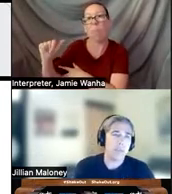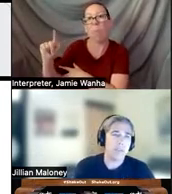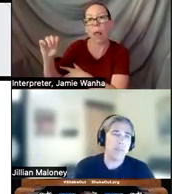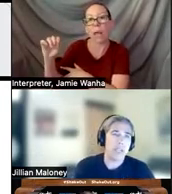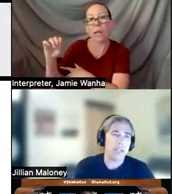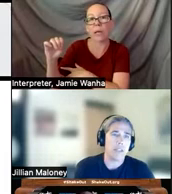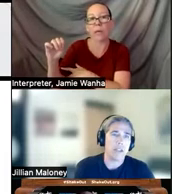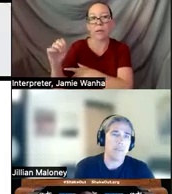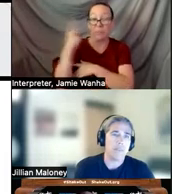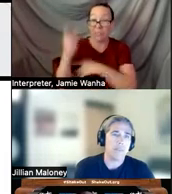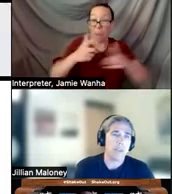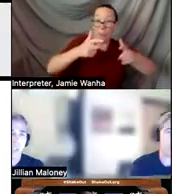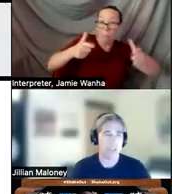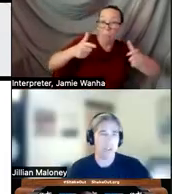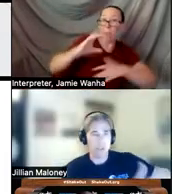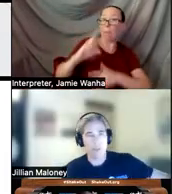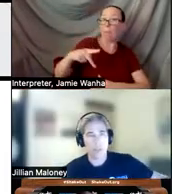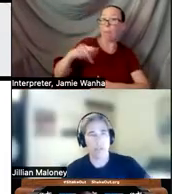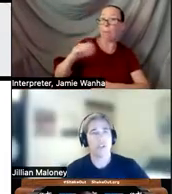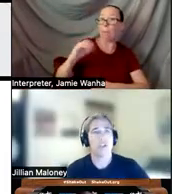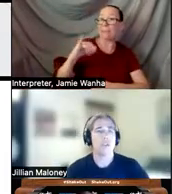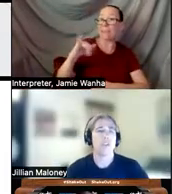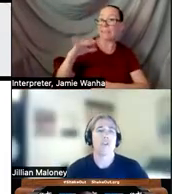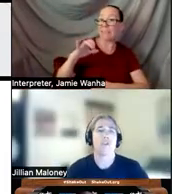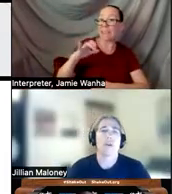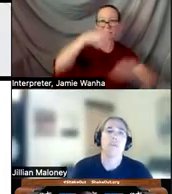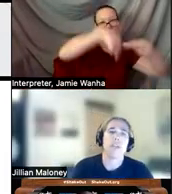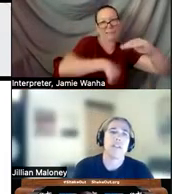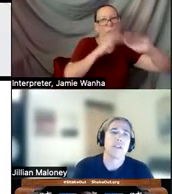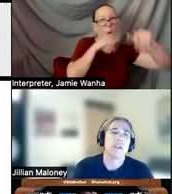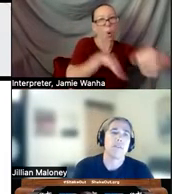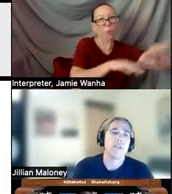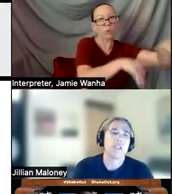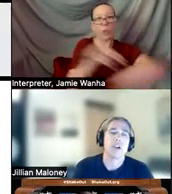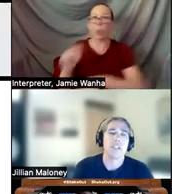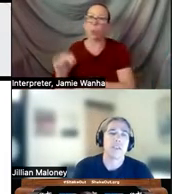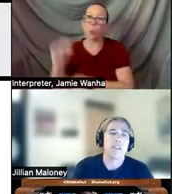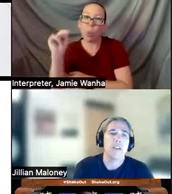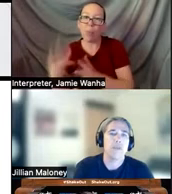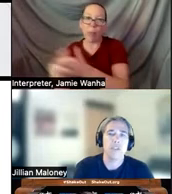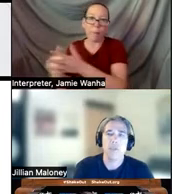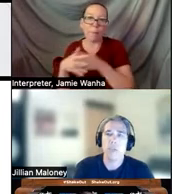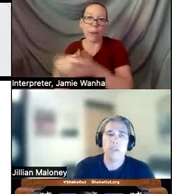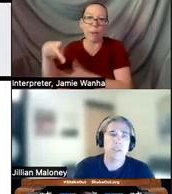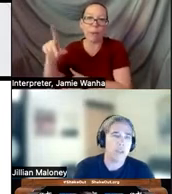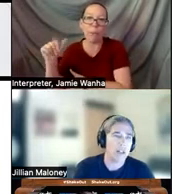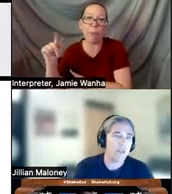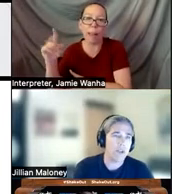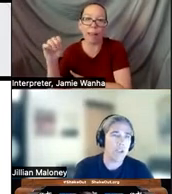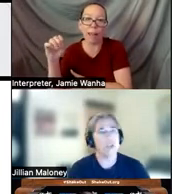big Pacific plate, which is under the Pacific Ocean, and then the North American plate, which is in the continent. So if we zoom